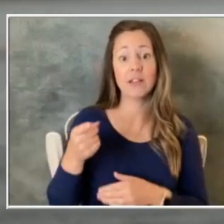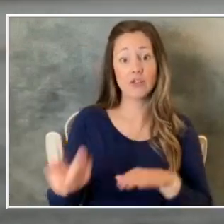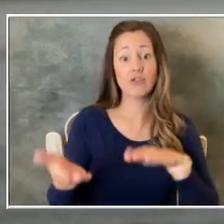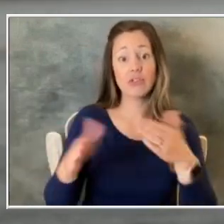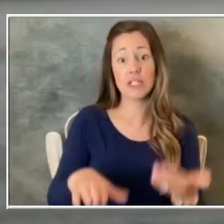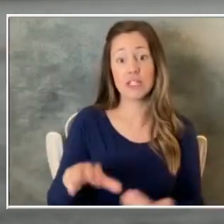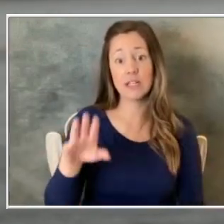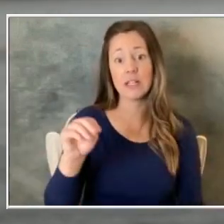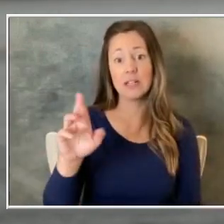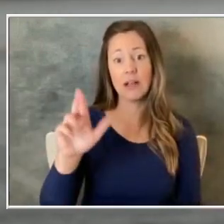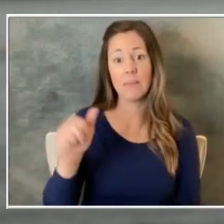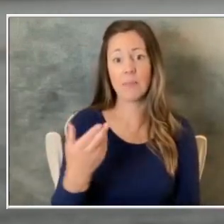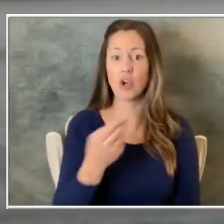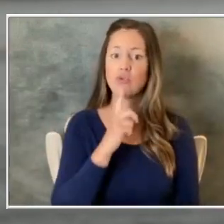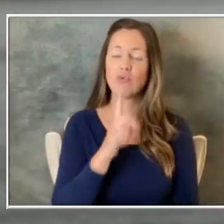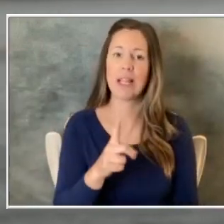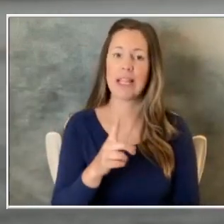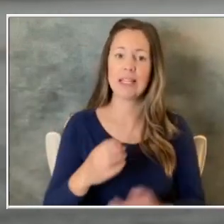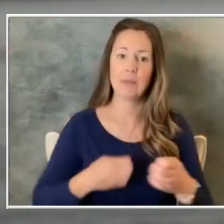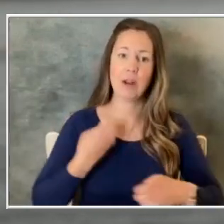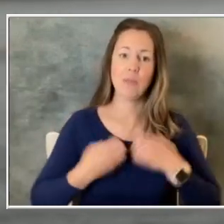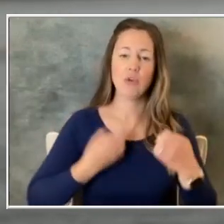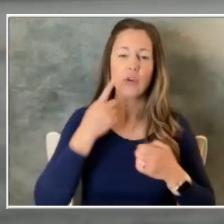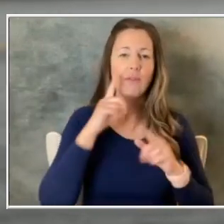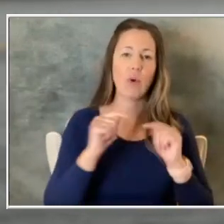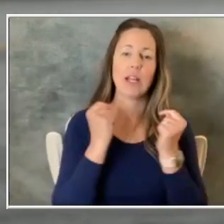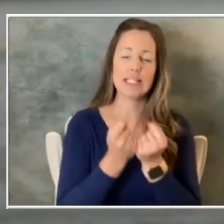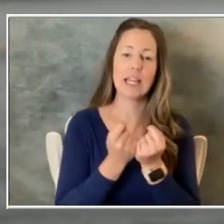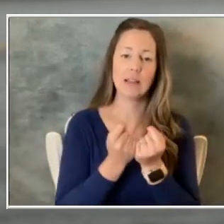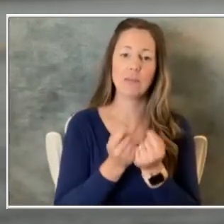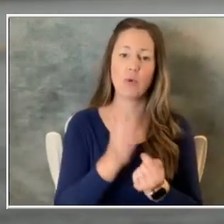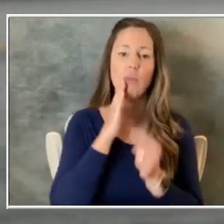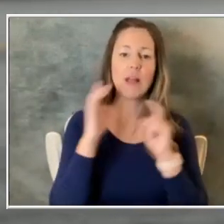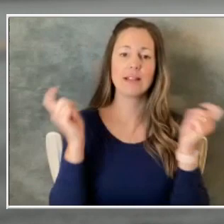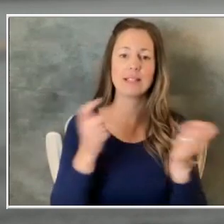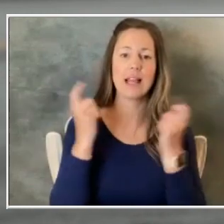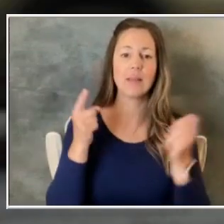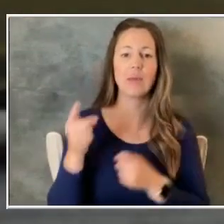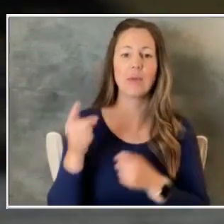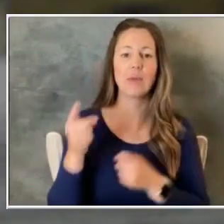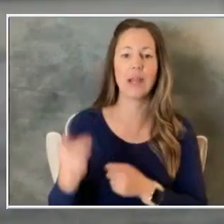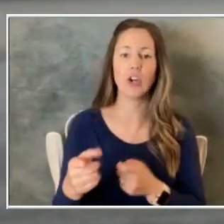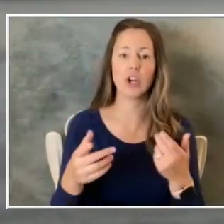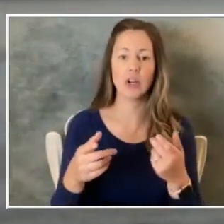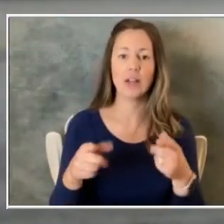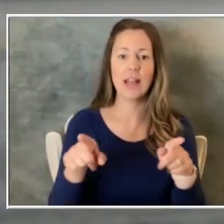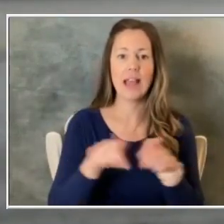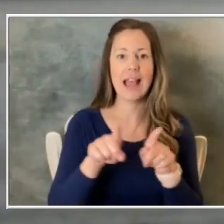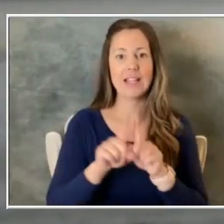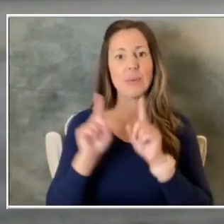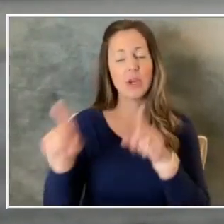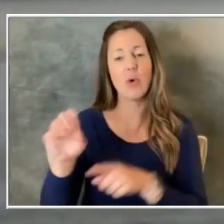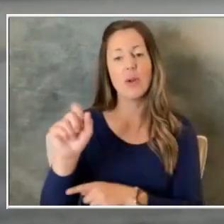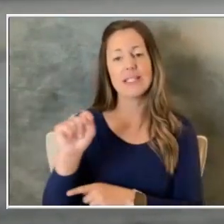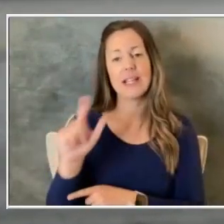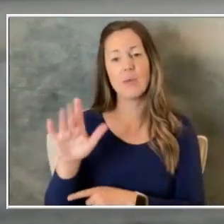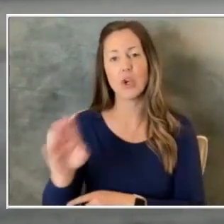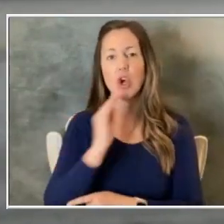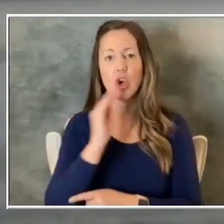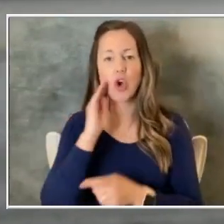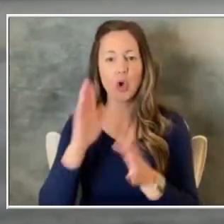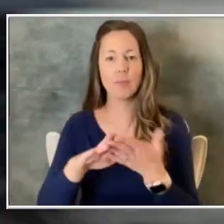March, so it's been really emotional for our team. We're actually going to celebrate her as we move to St. Louis, her hometown.